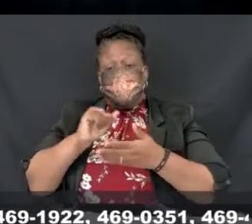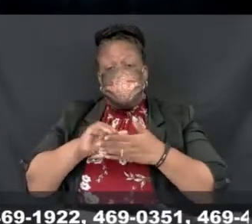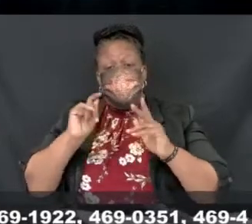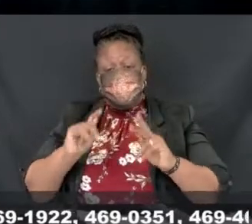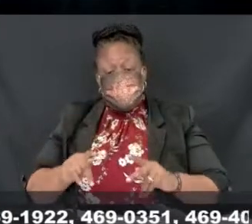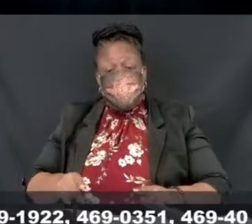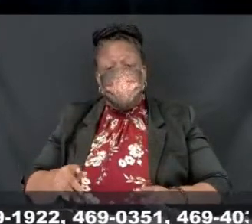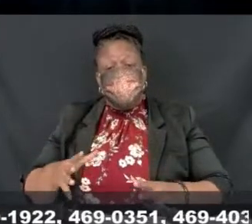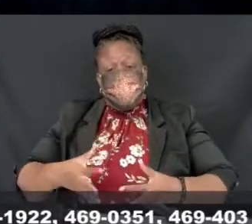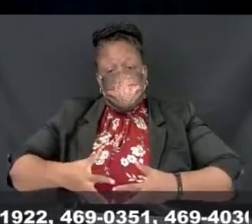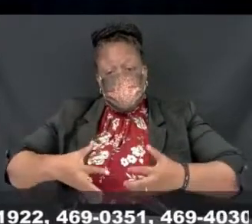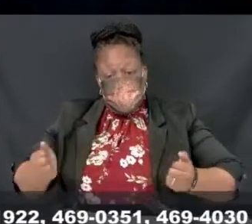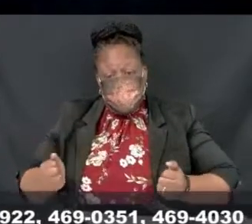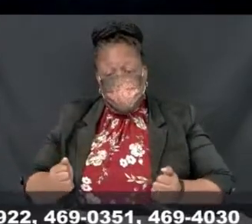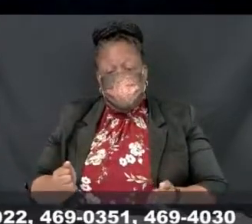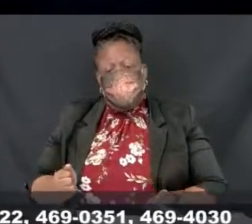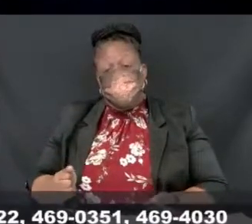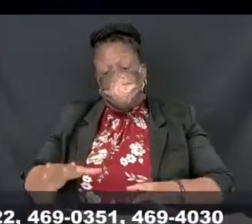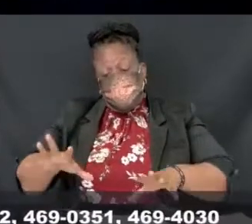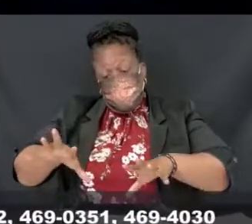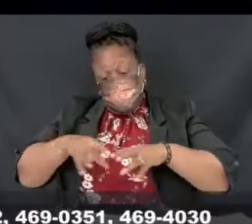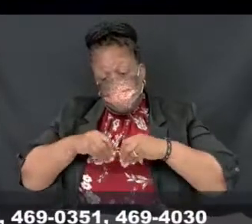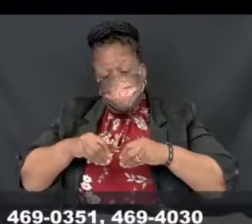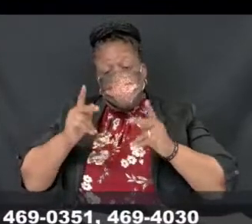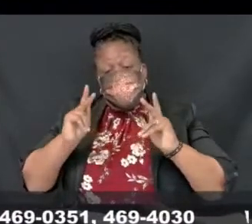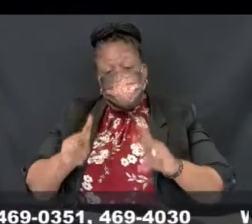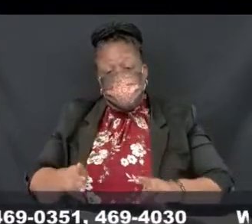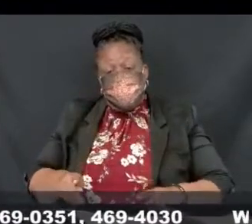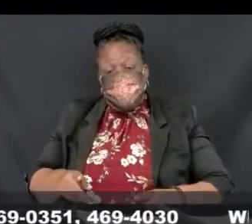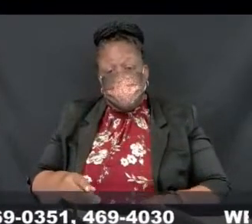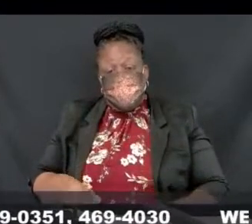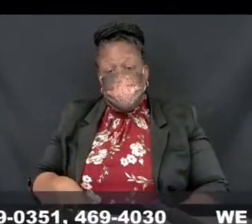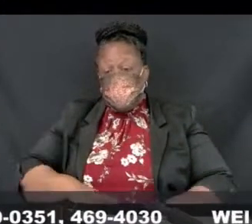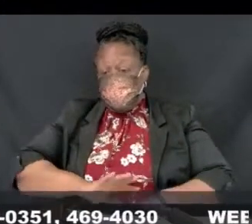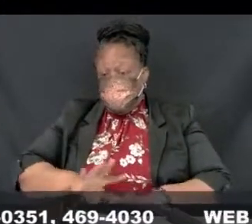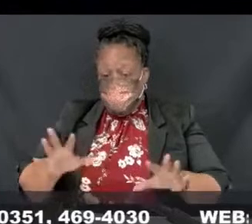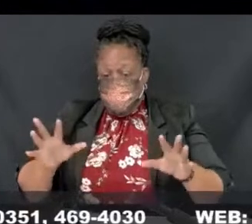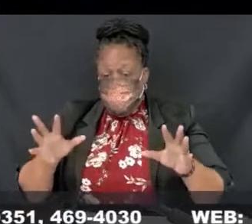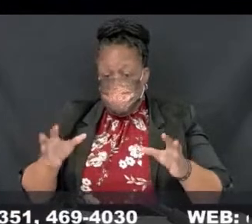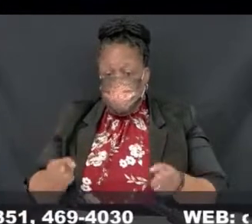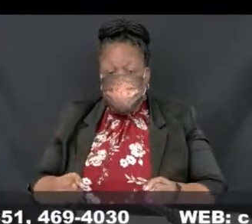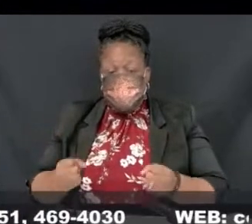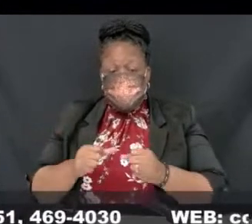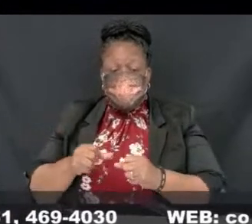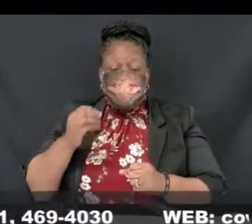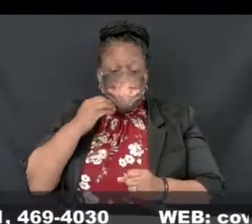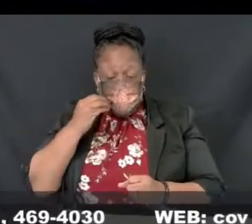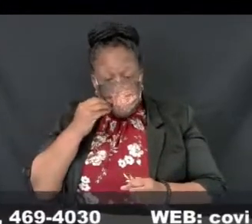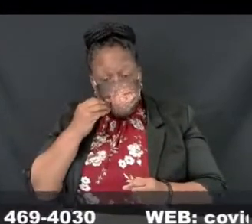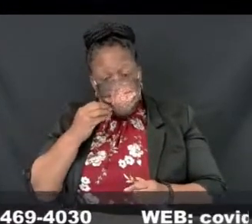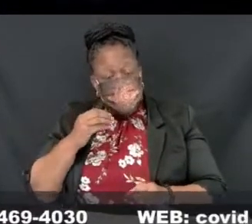criticism and learn from them, pull out what we need to learn from, and other things you just have to let it go to the waste